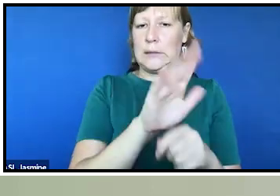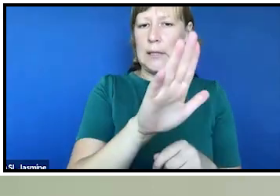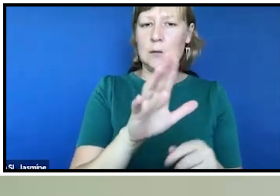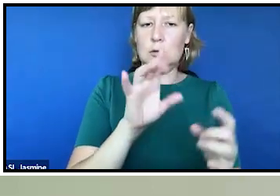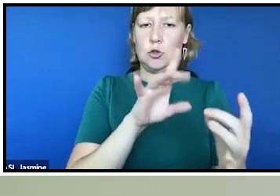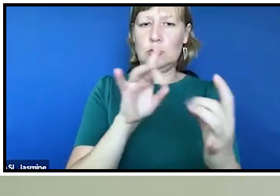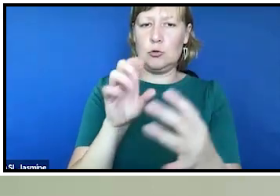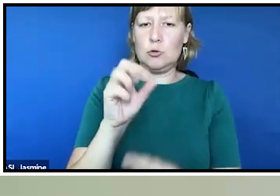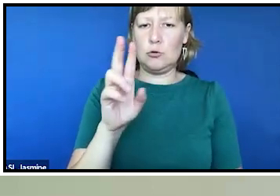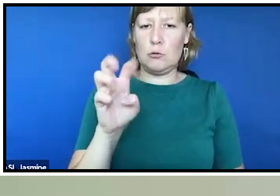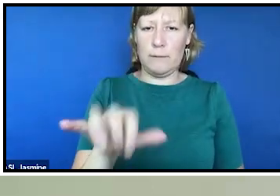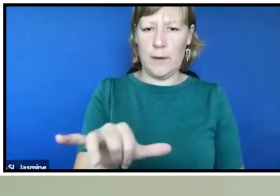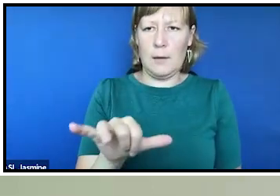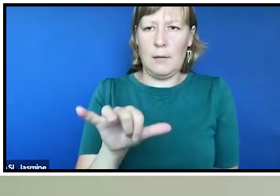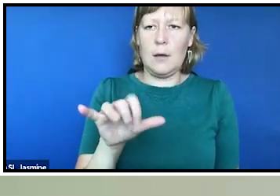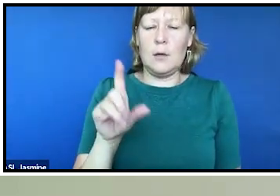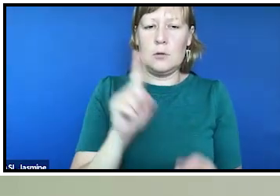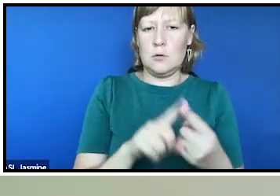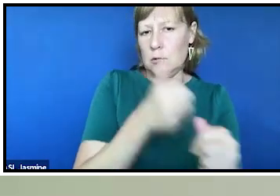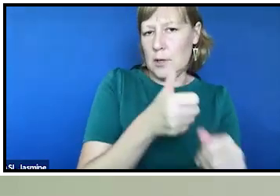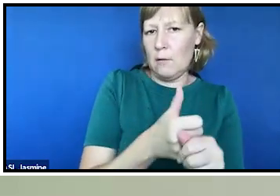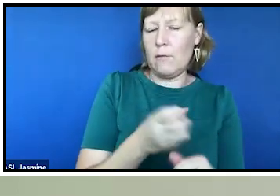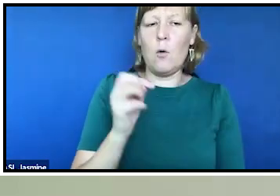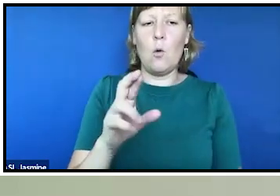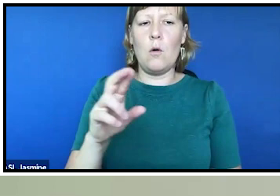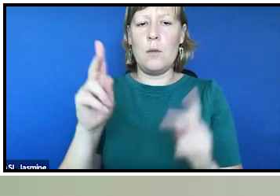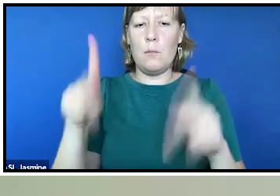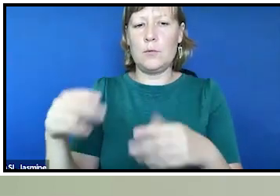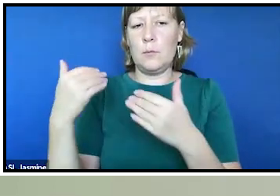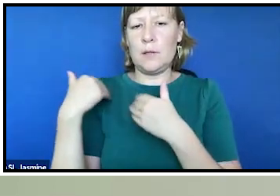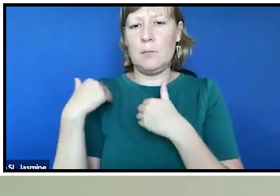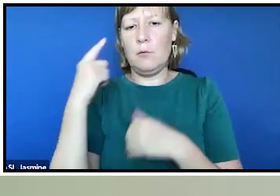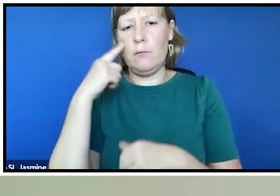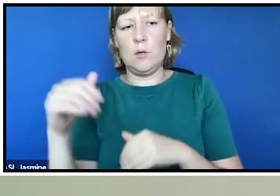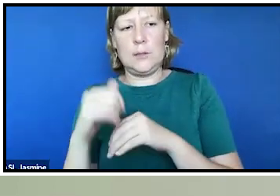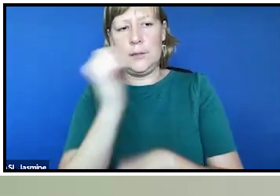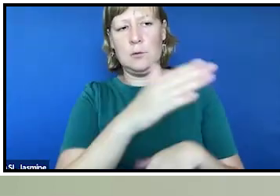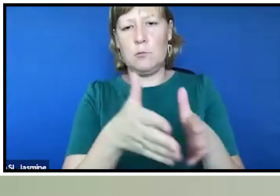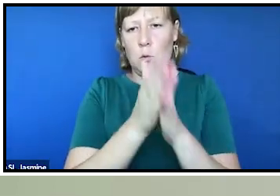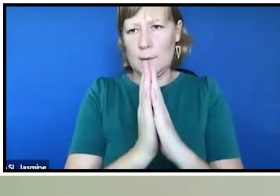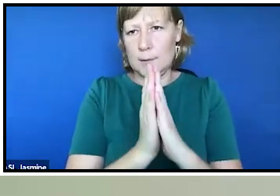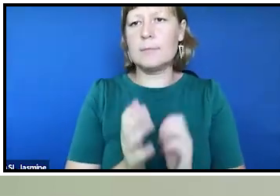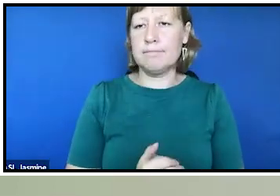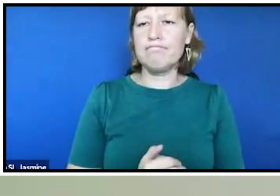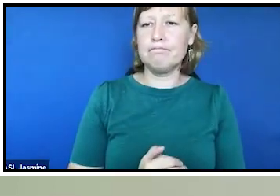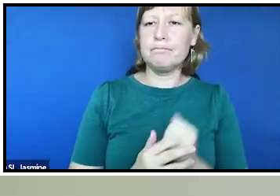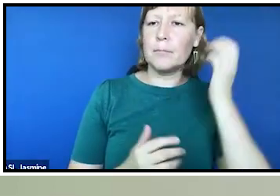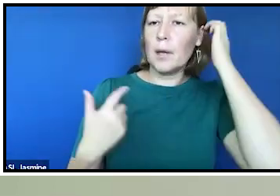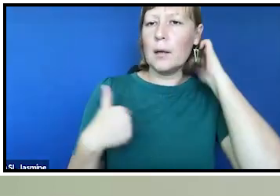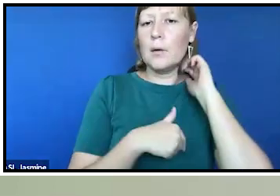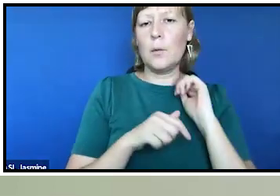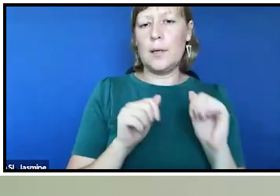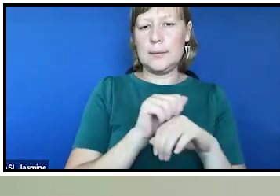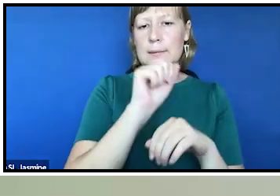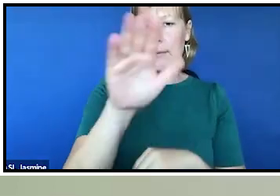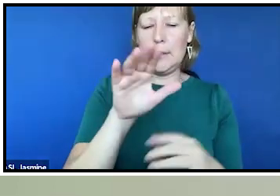the individuals who helped you put in the request for technology. We put out that survey. It was